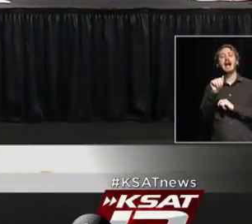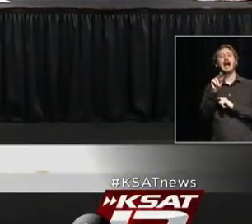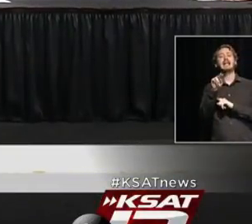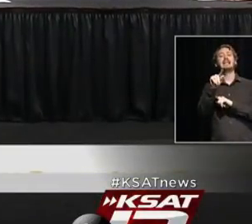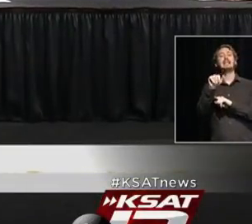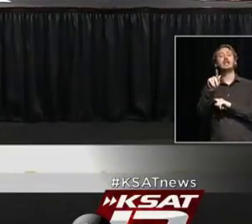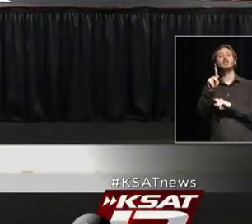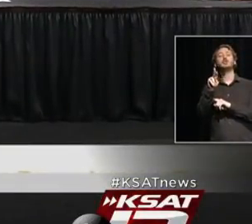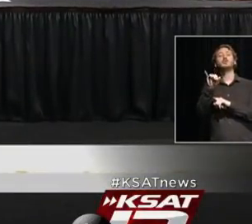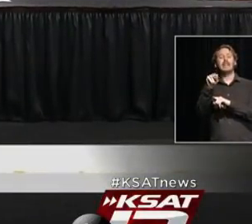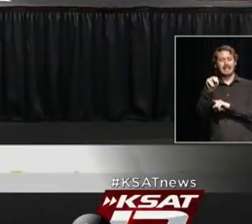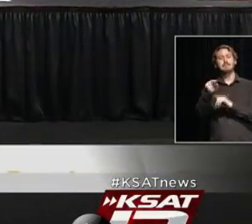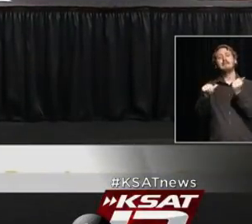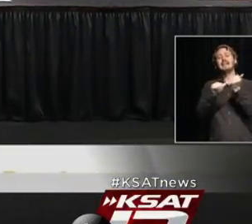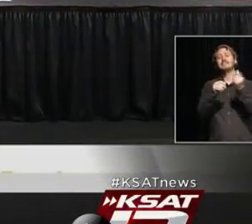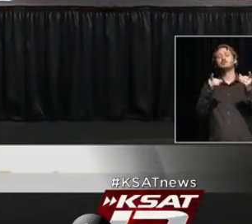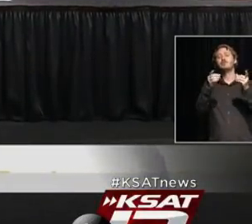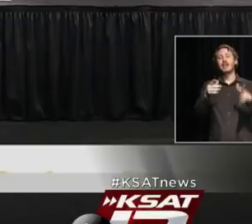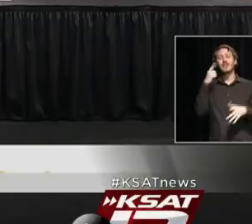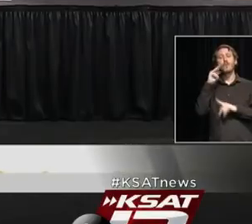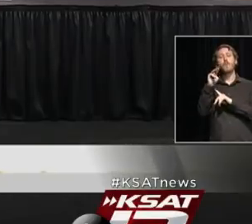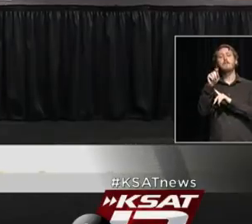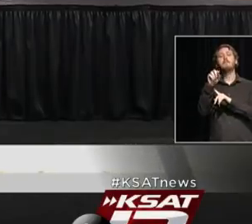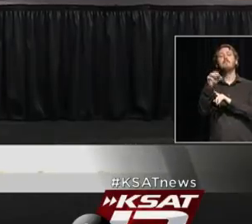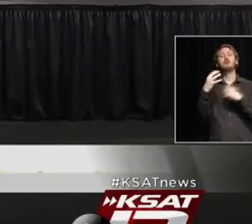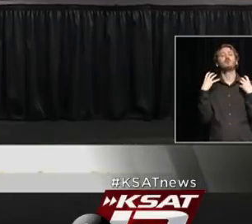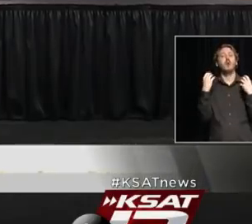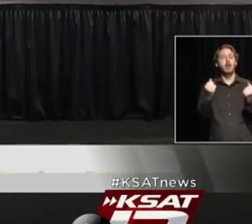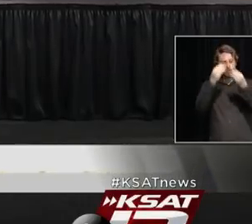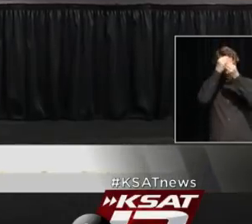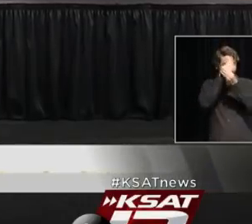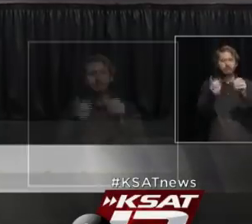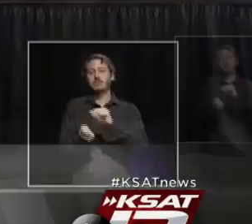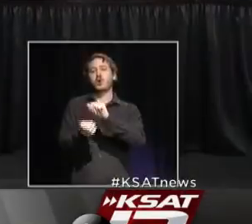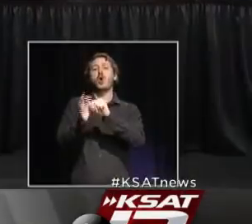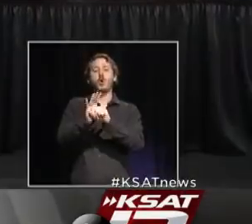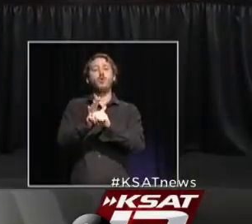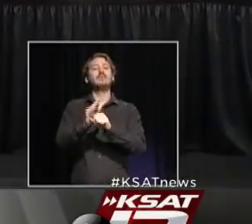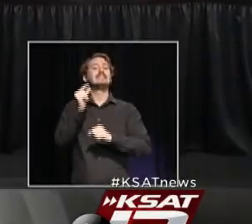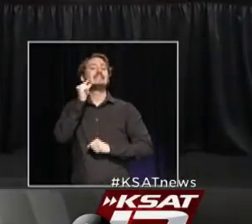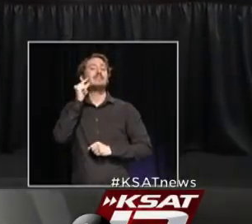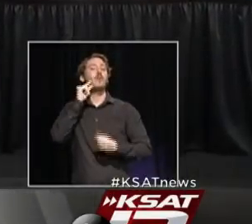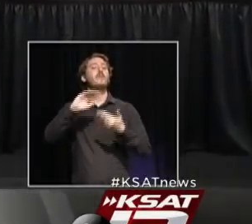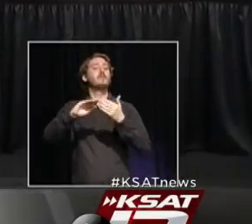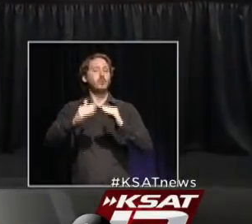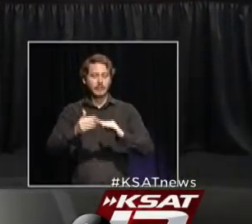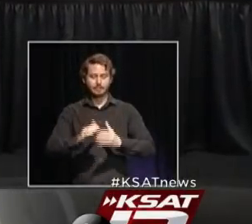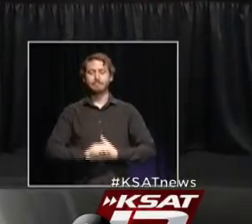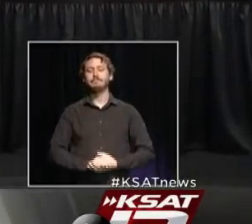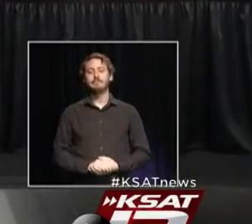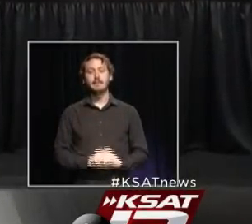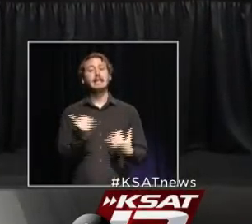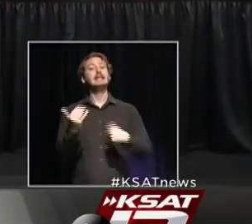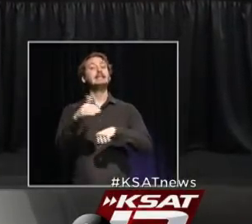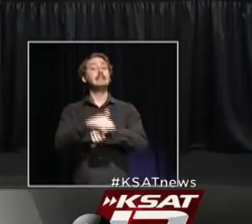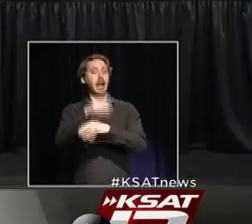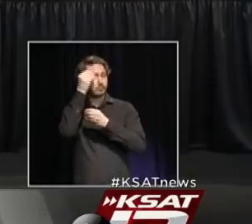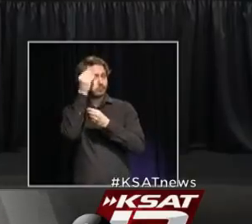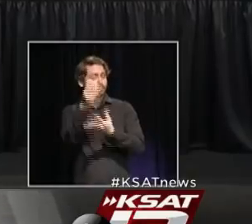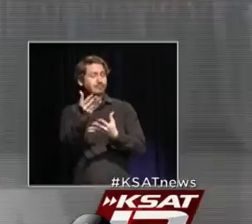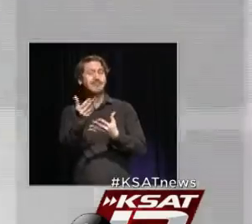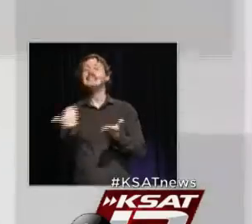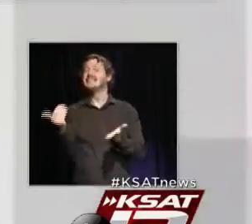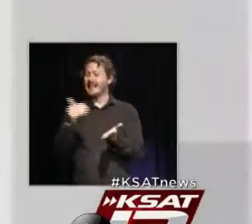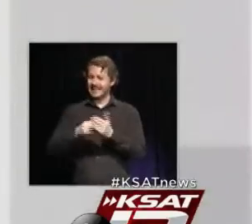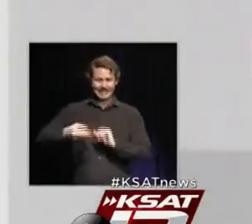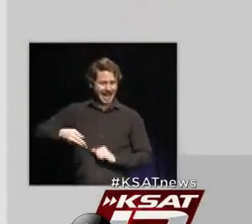to City Hall, where we're going to hear the latest numbers on the spread of COVID-19. San Antonio community. Tonight we're reporting another high number,